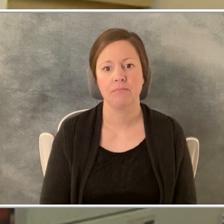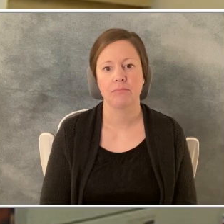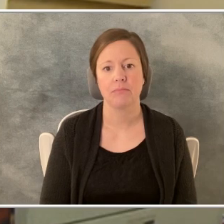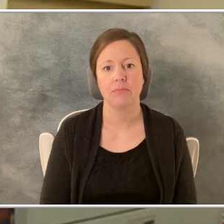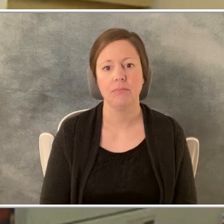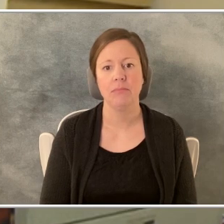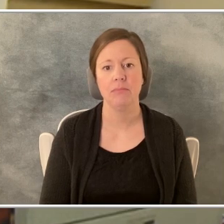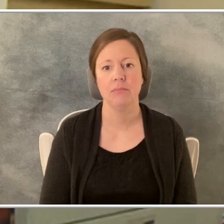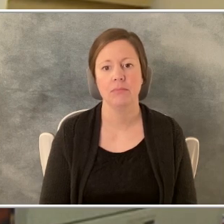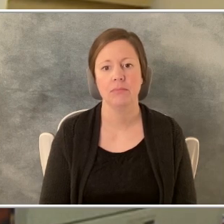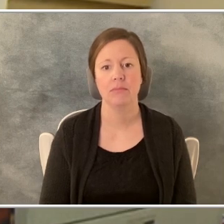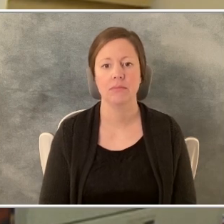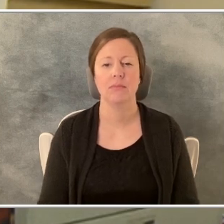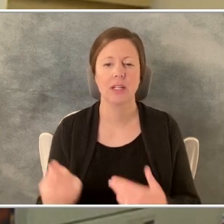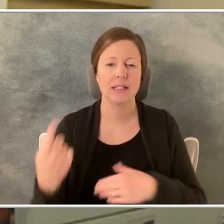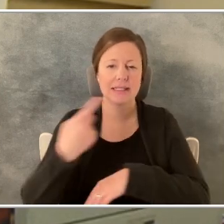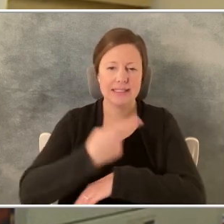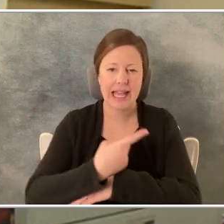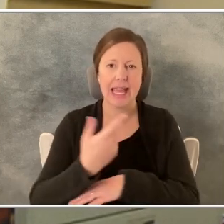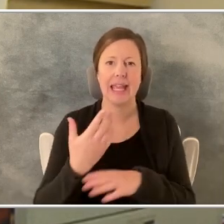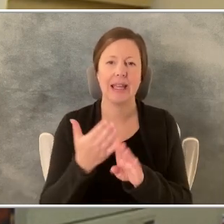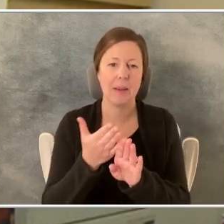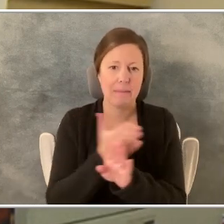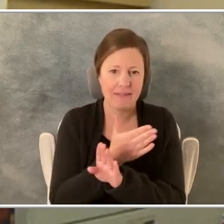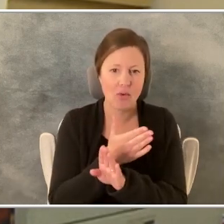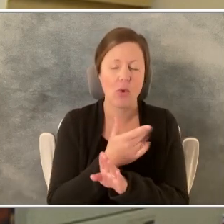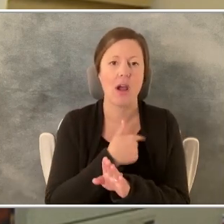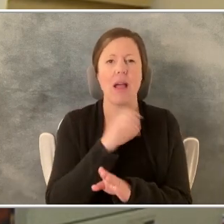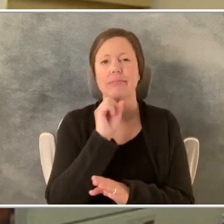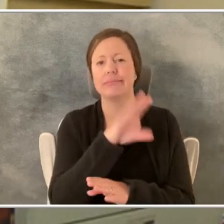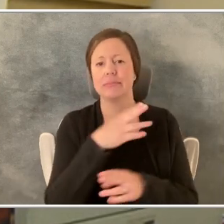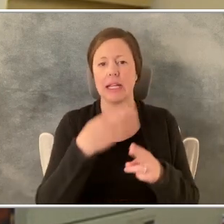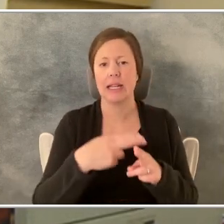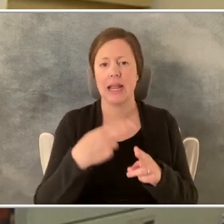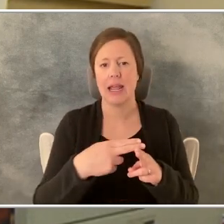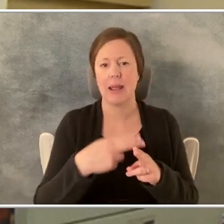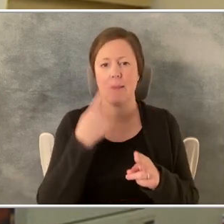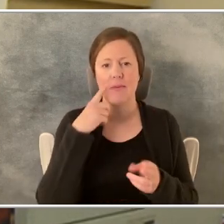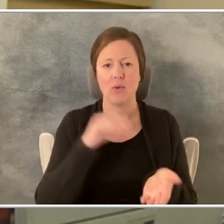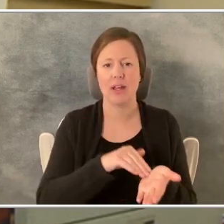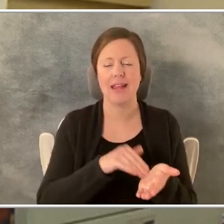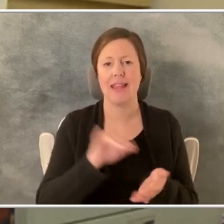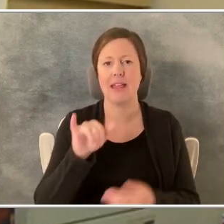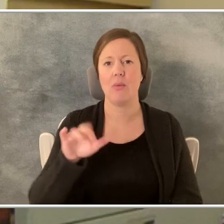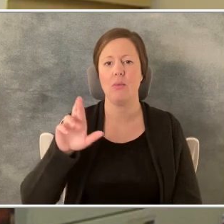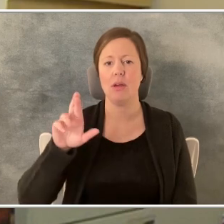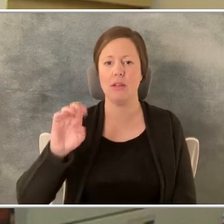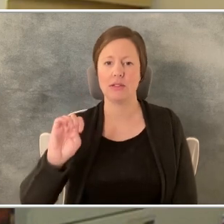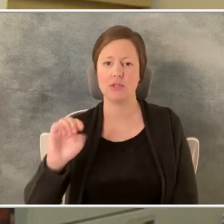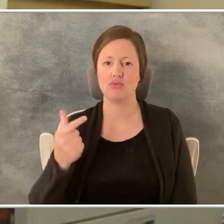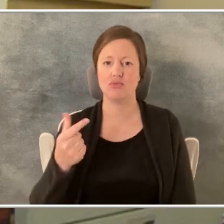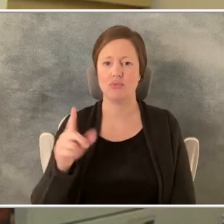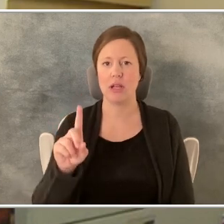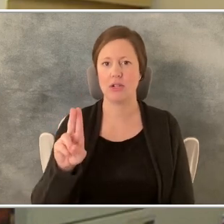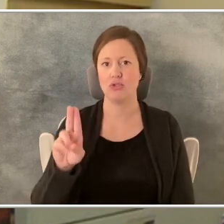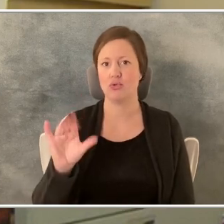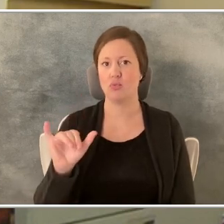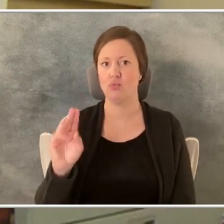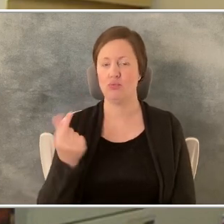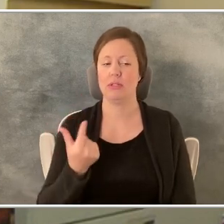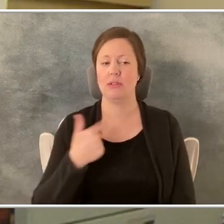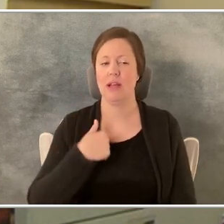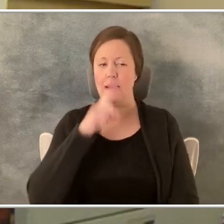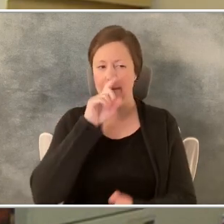guess, or a couple days before, I threw out a name to Dr. Parker, and that was Reg Dusing, which I believe was